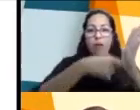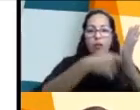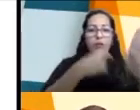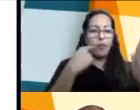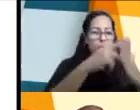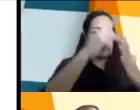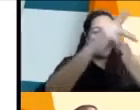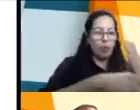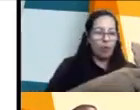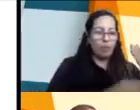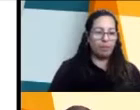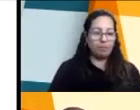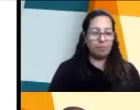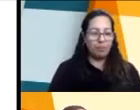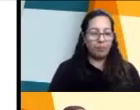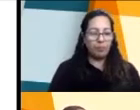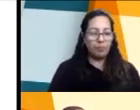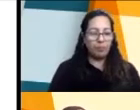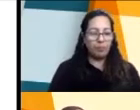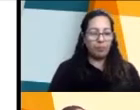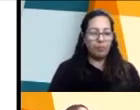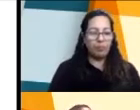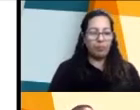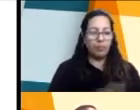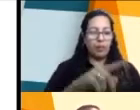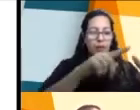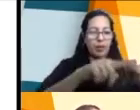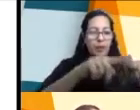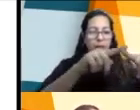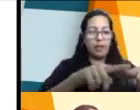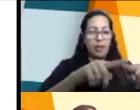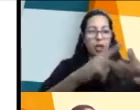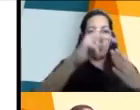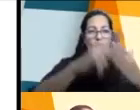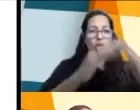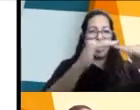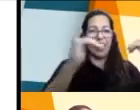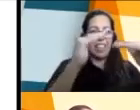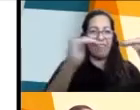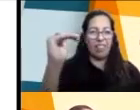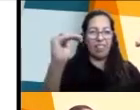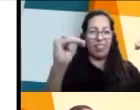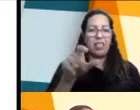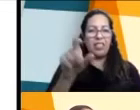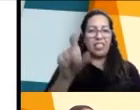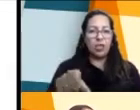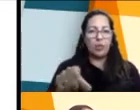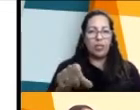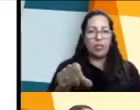or project level, for the program type or project level that needs to be